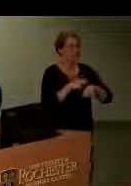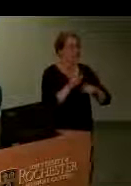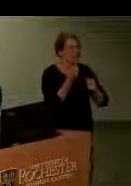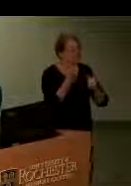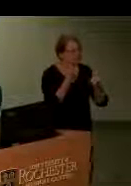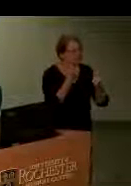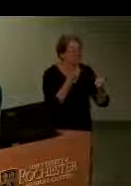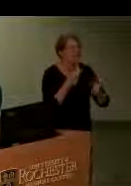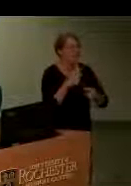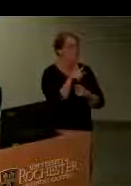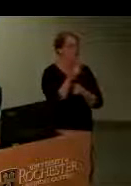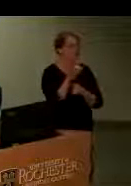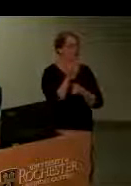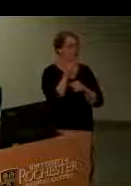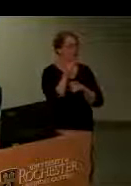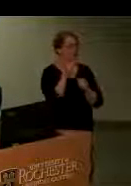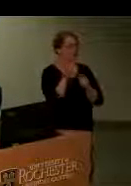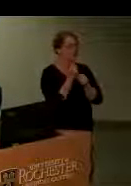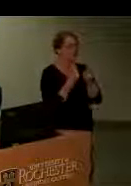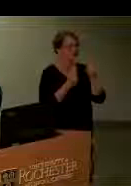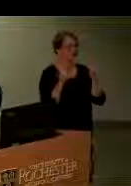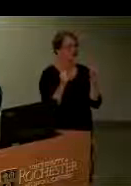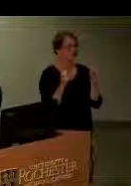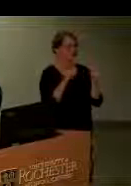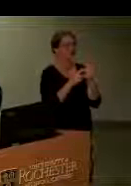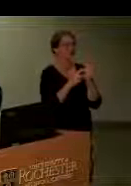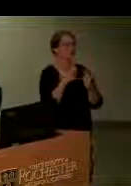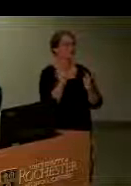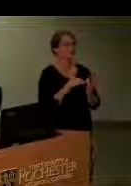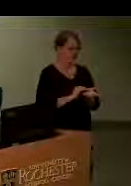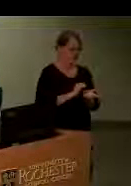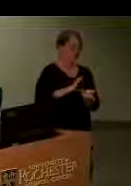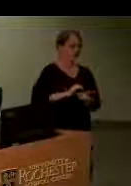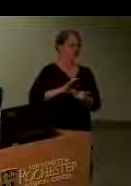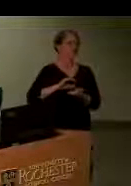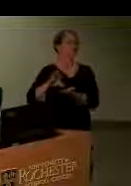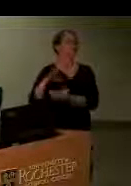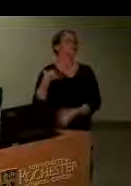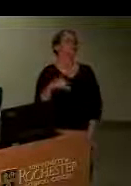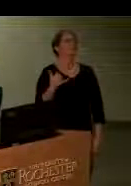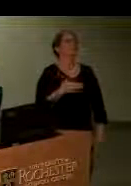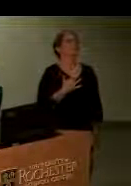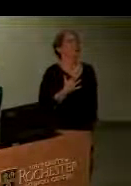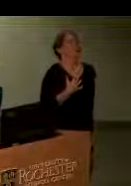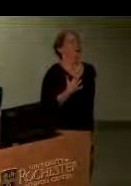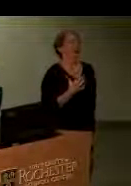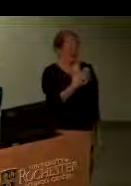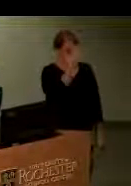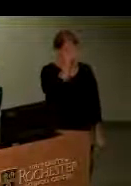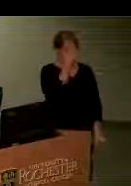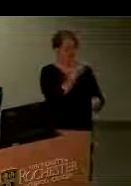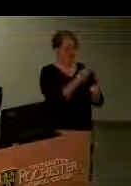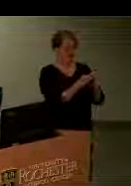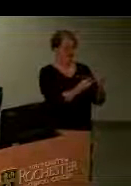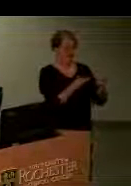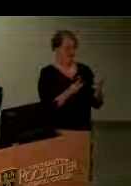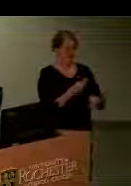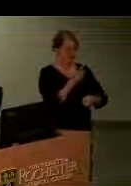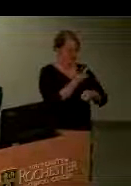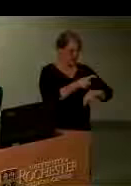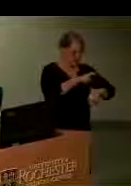what 100 inches a winter of snow actually means. So I knew it was right. I knew it was right for